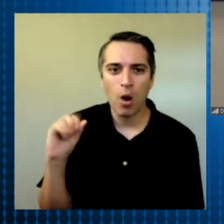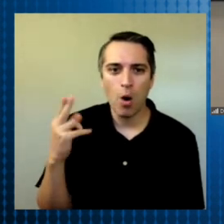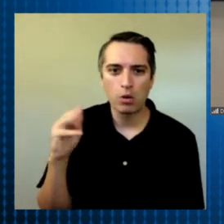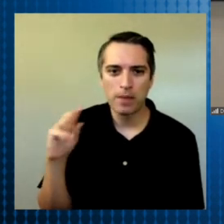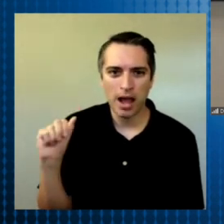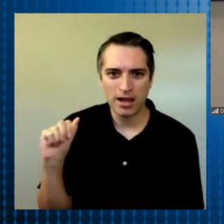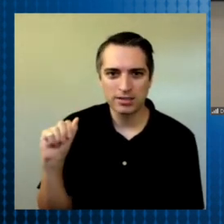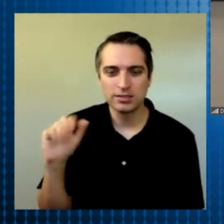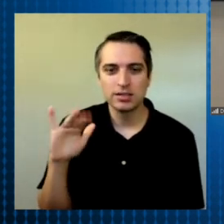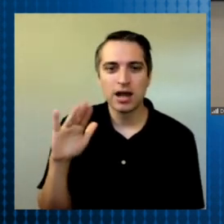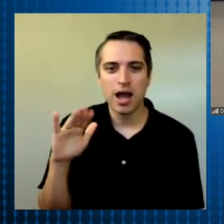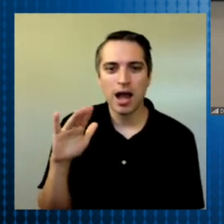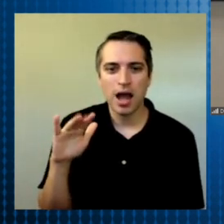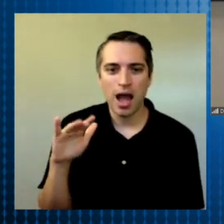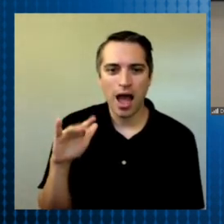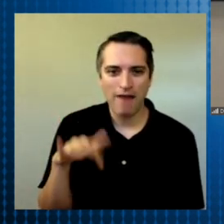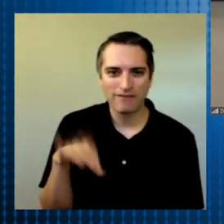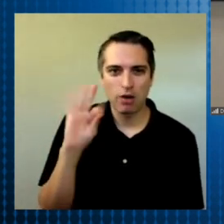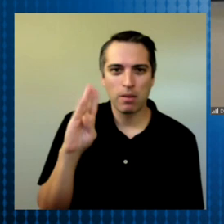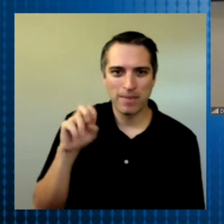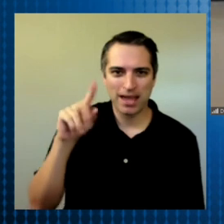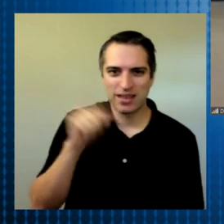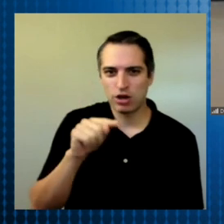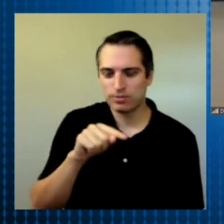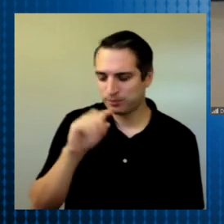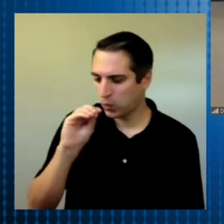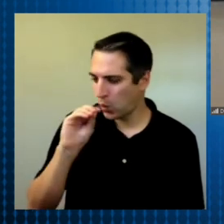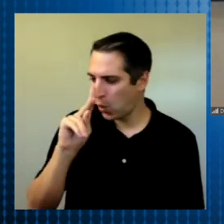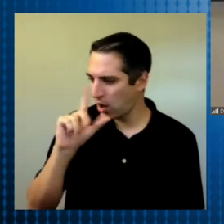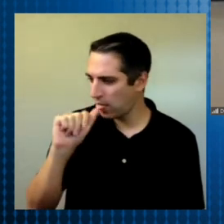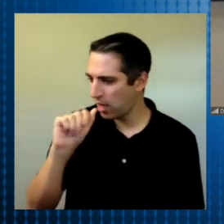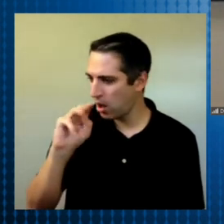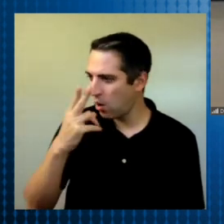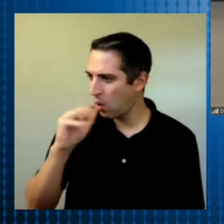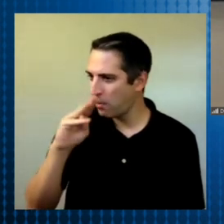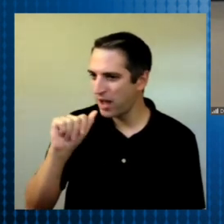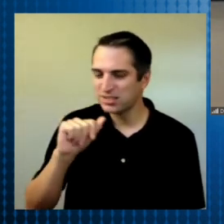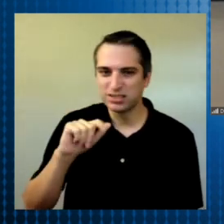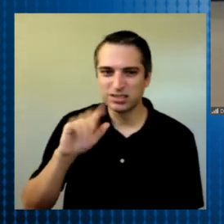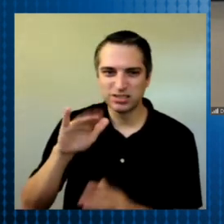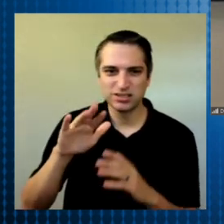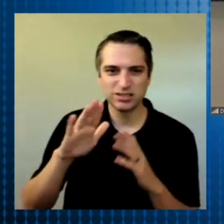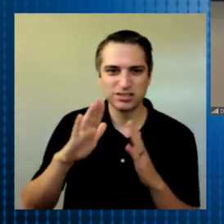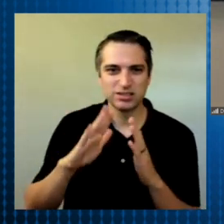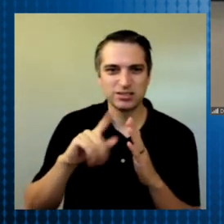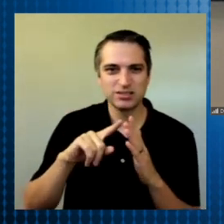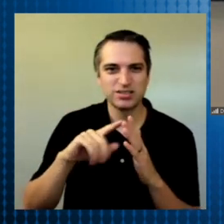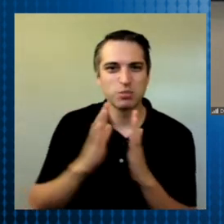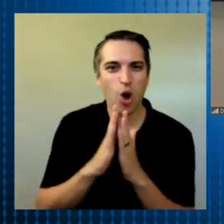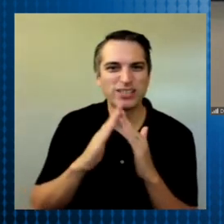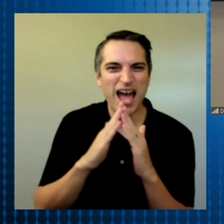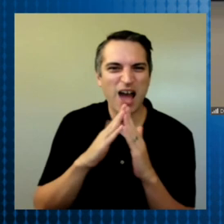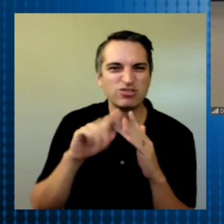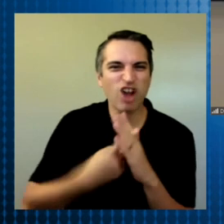I found a bank down in Oklahoma in a little black town, starts with a B, and I'm focusing